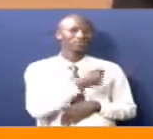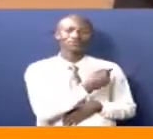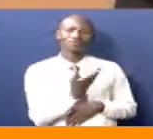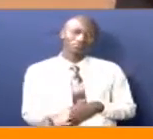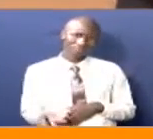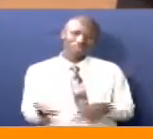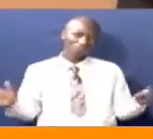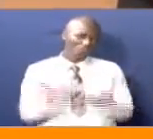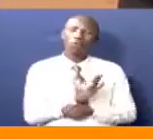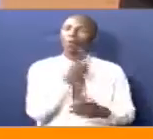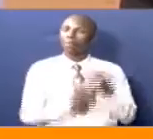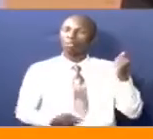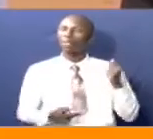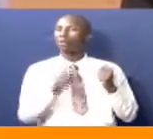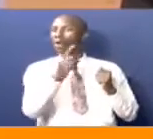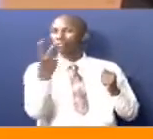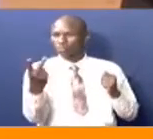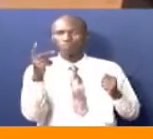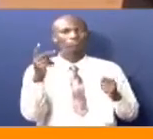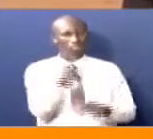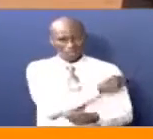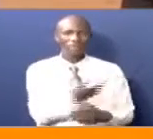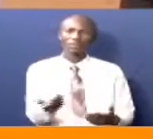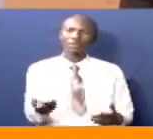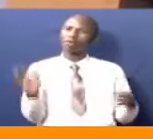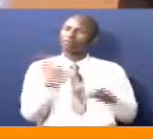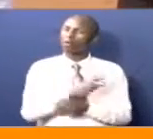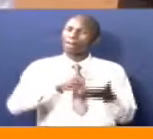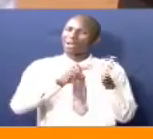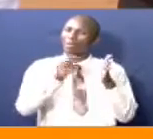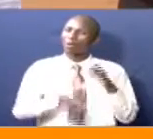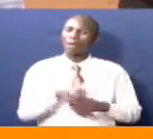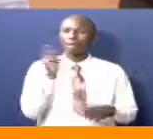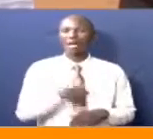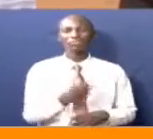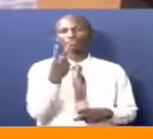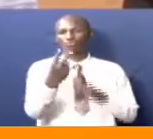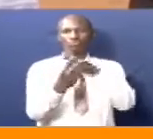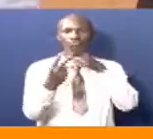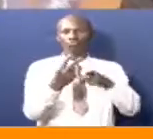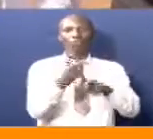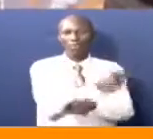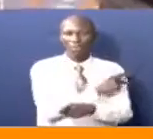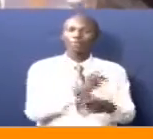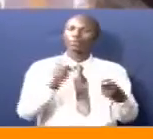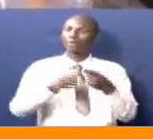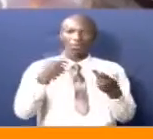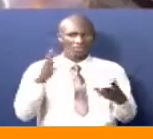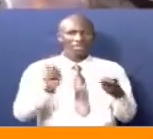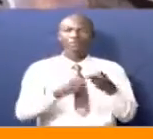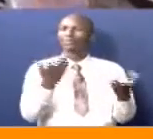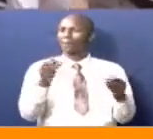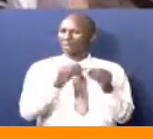full vaccination. Full vaccination means that they must have received two vaccinations. Indeed, in the